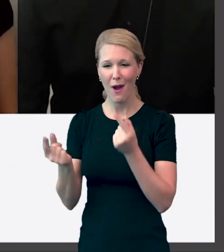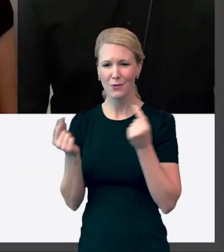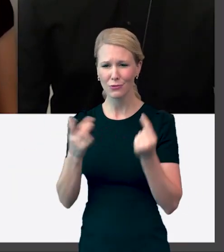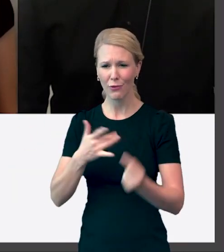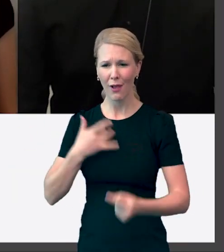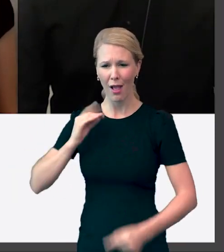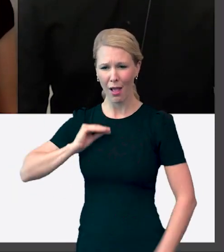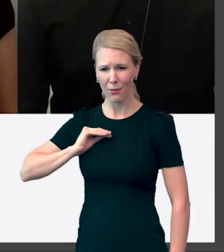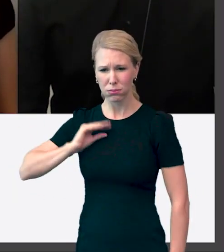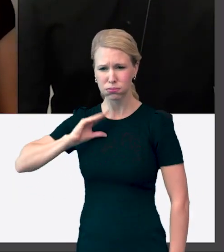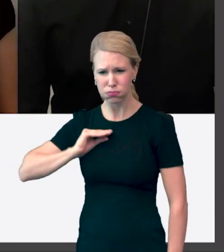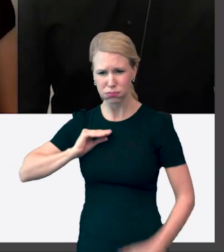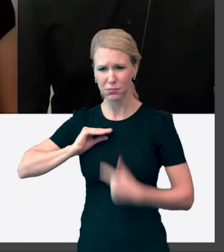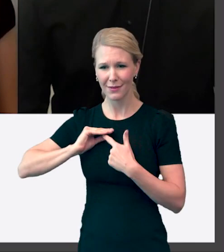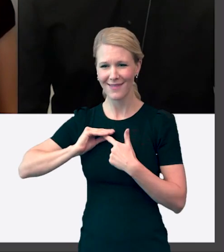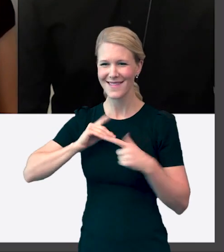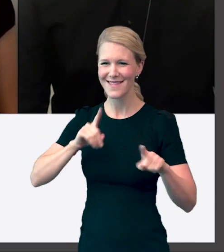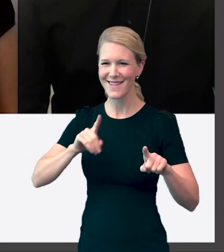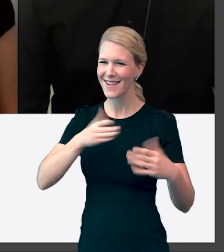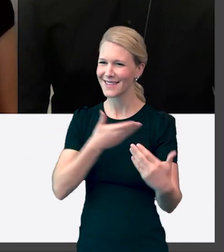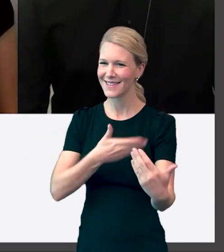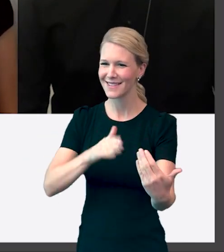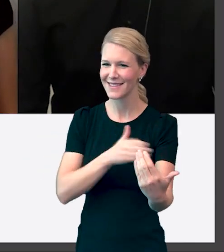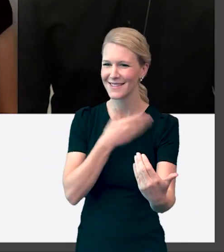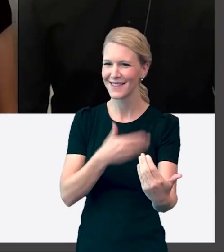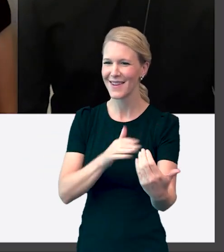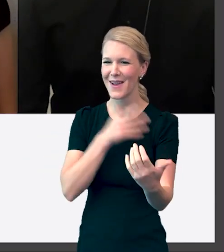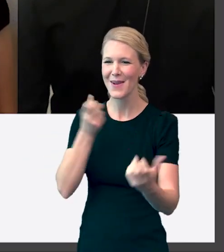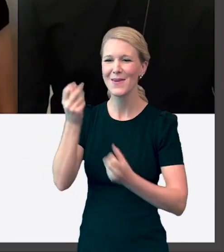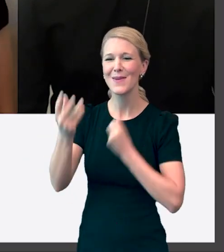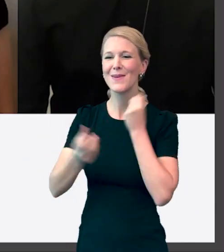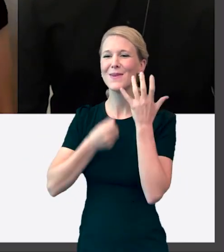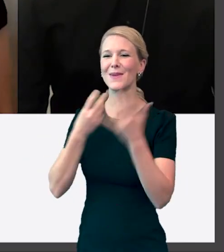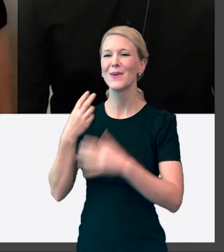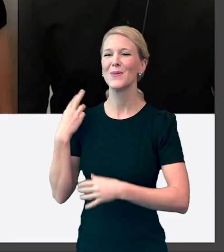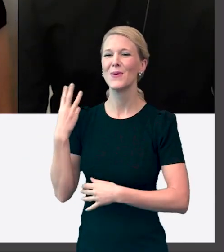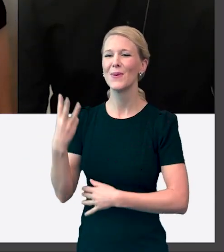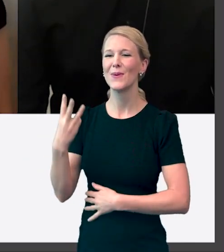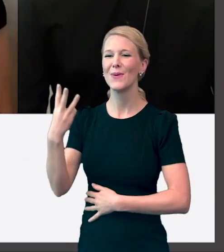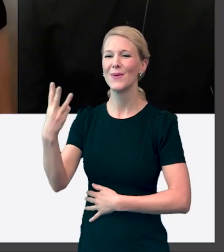gray. Just sing the songs of